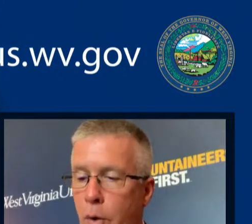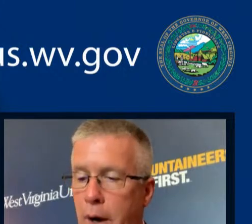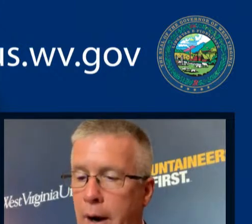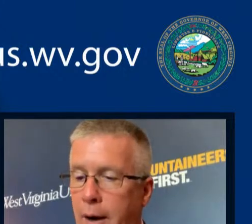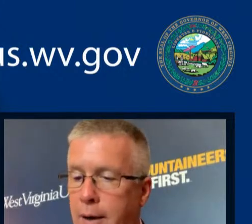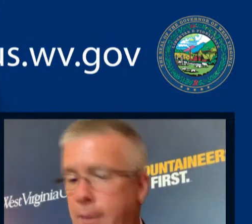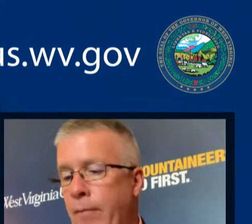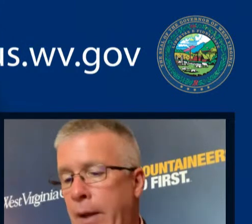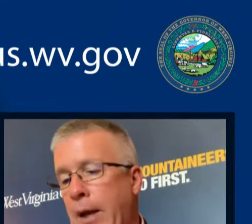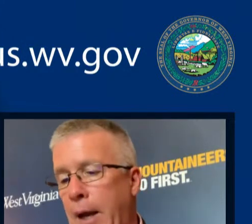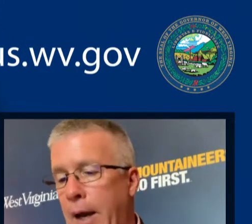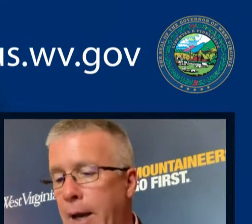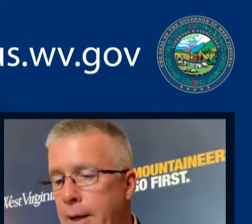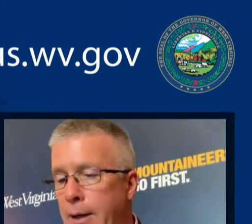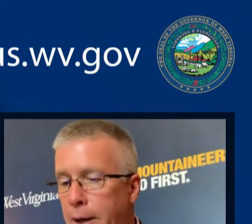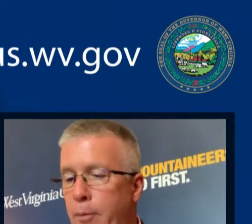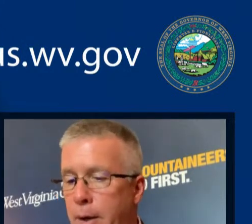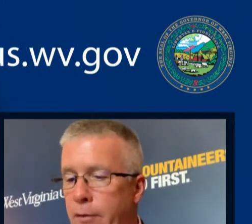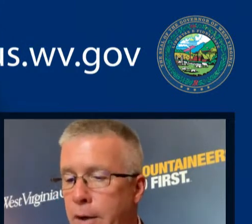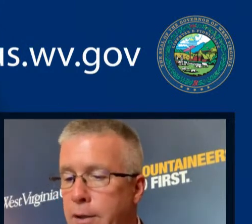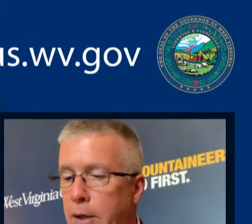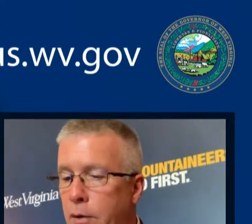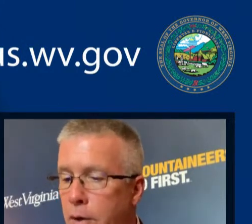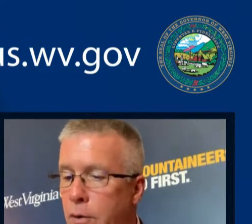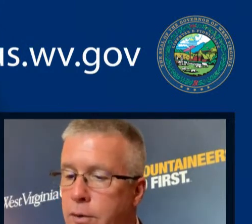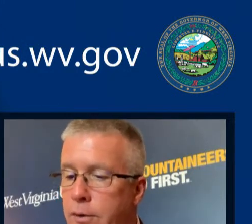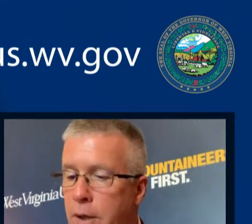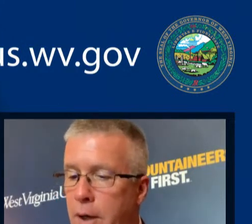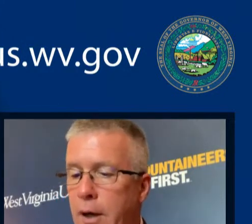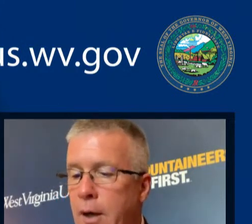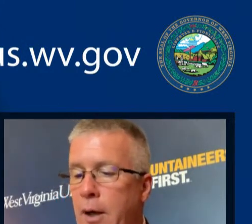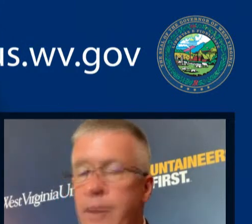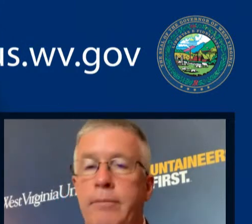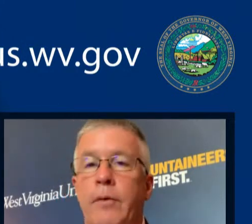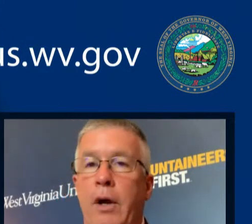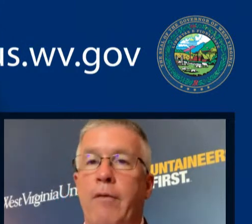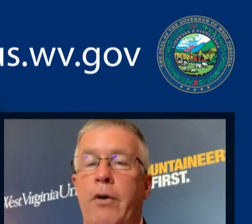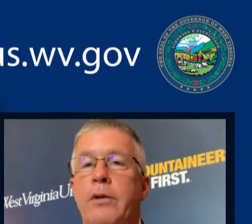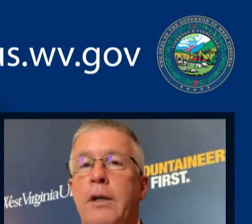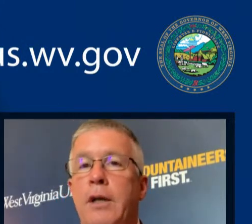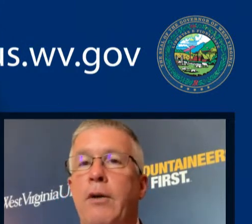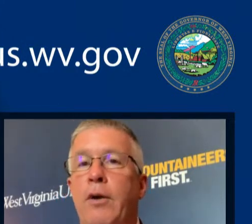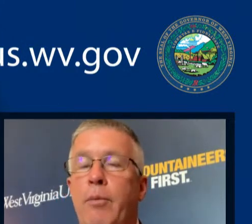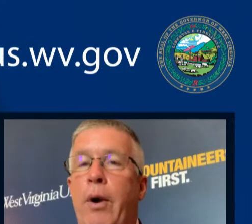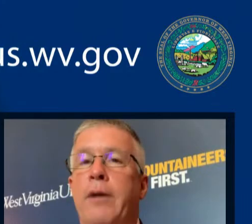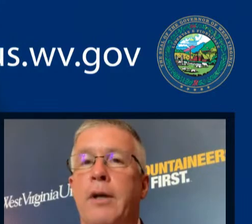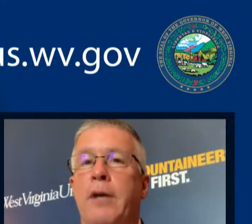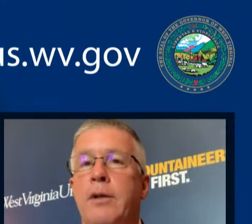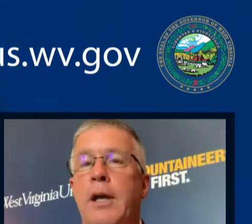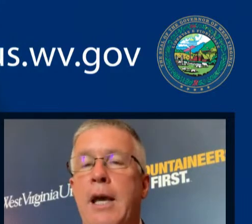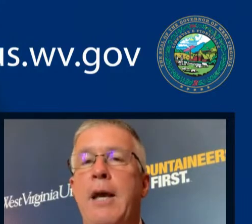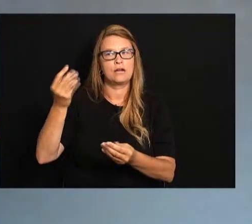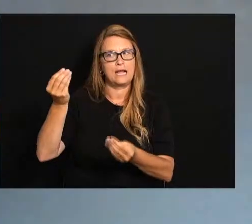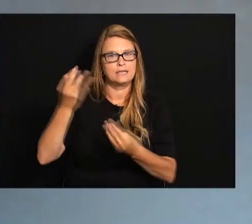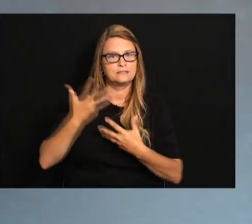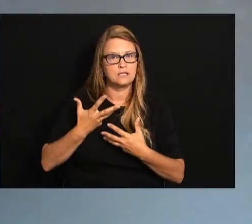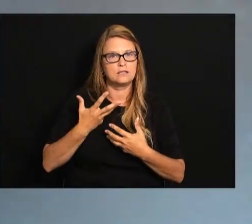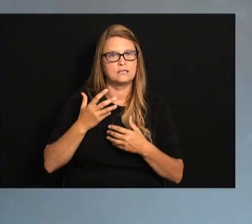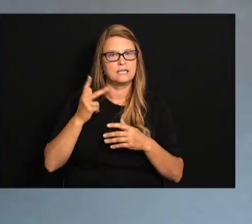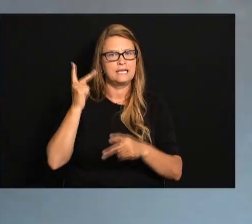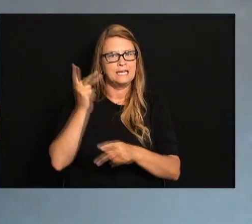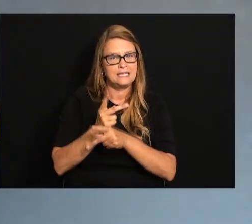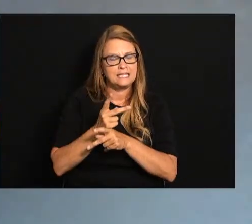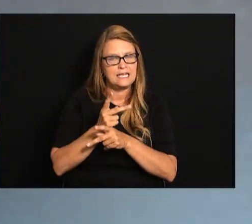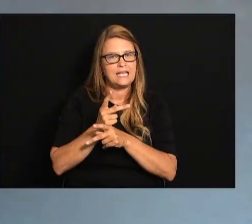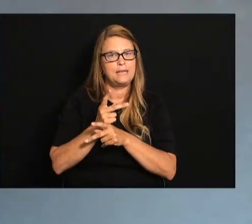in your area. And another bit of continued news is the governor has continued to press us to keep up